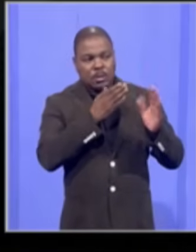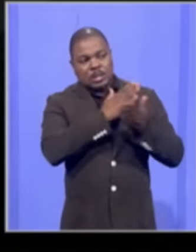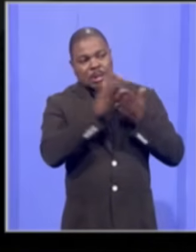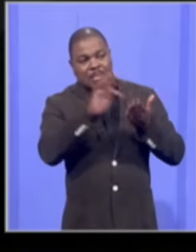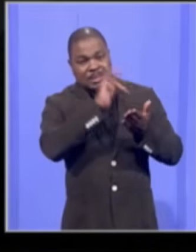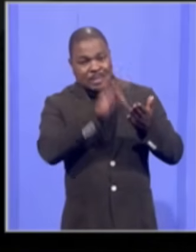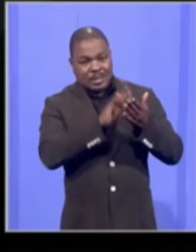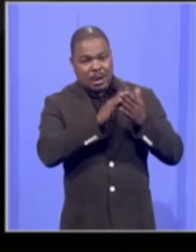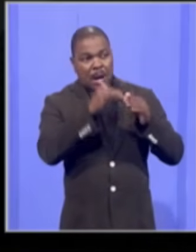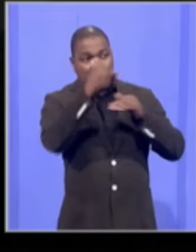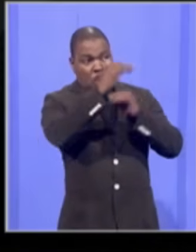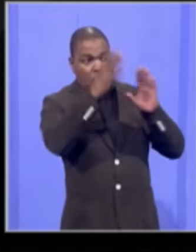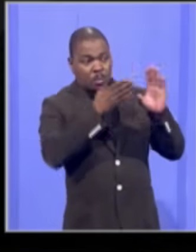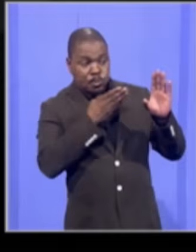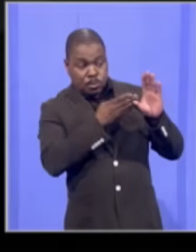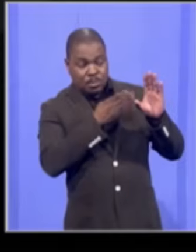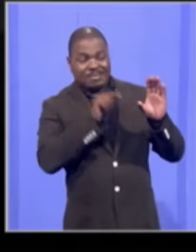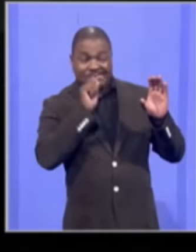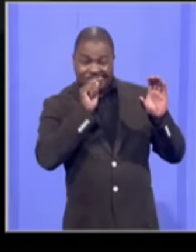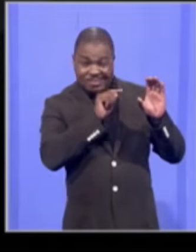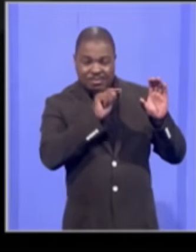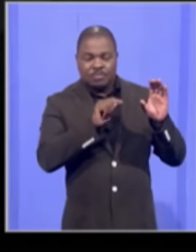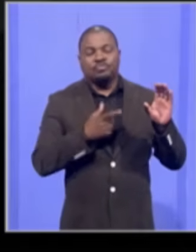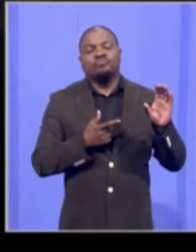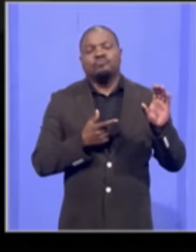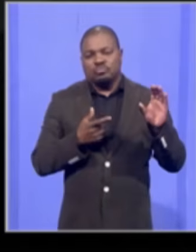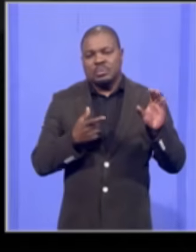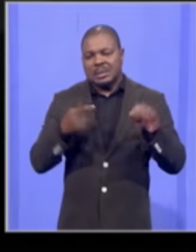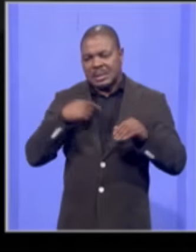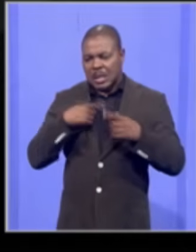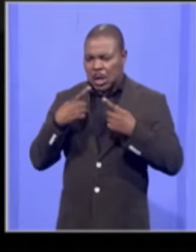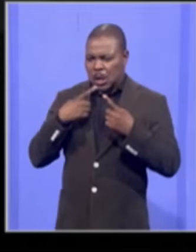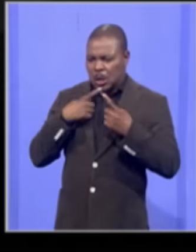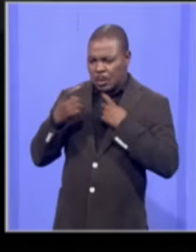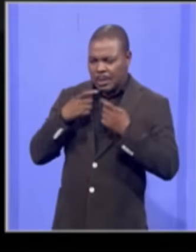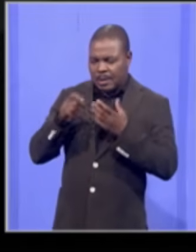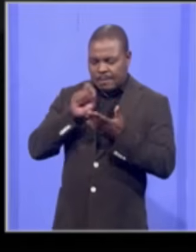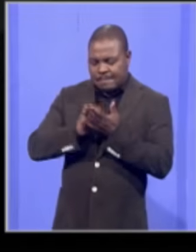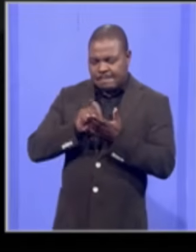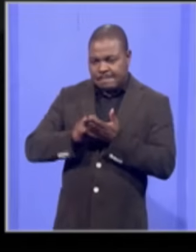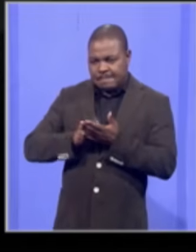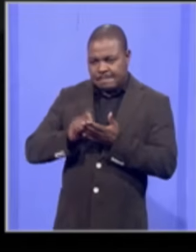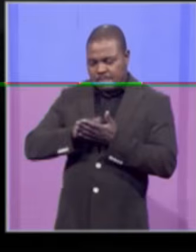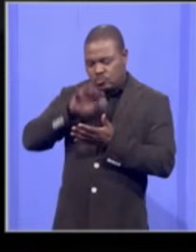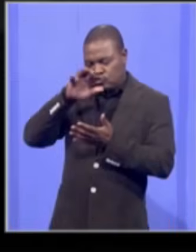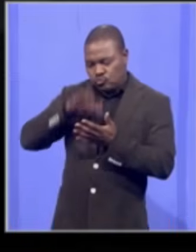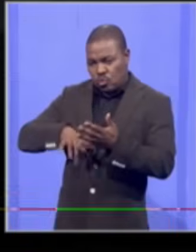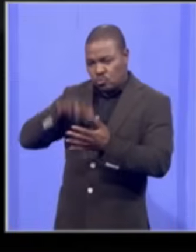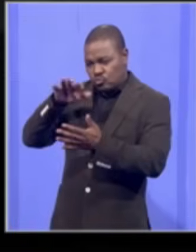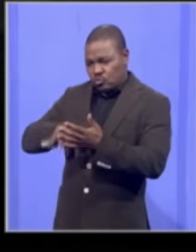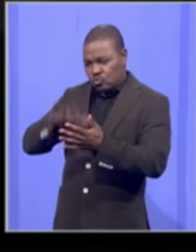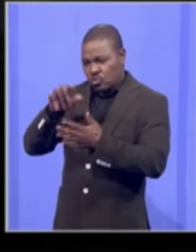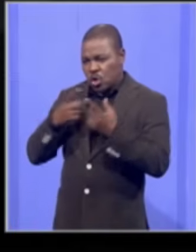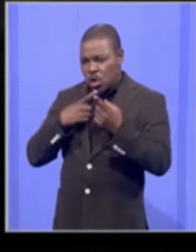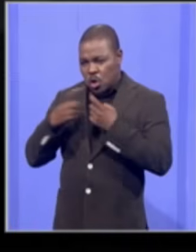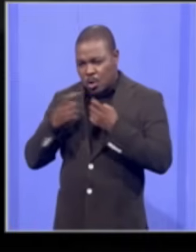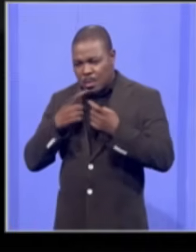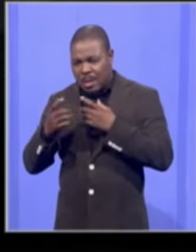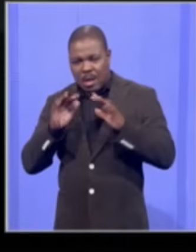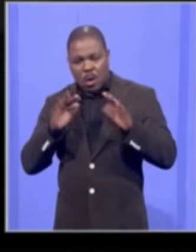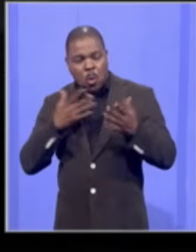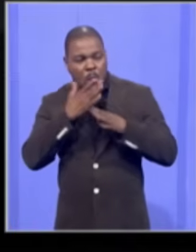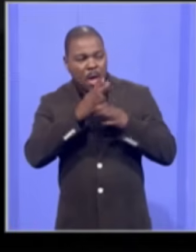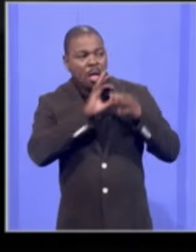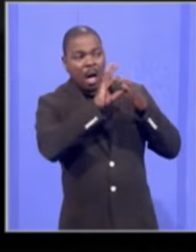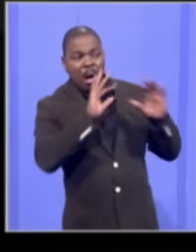eo mme lebokoso leo ke lona le leng hore ha ke na le lengolo ke ngotse ditaba tsa ka ke ngotse tshebisano mmoho